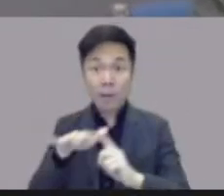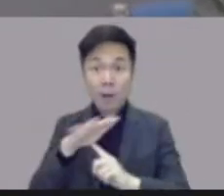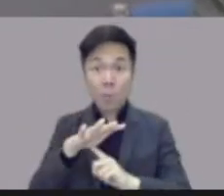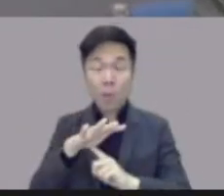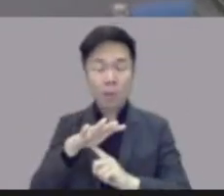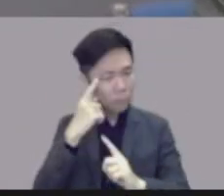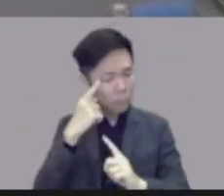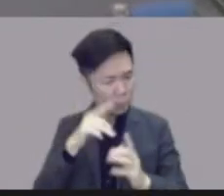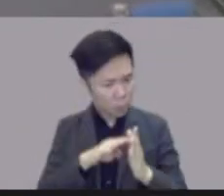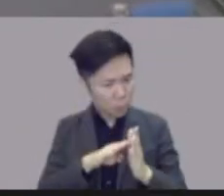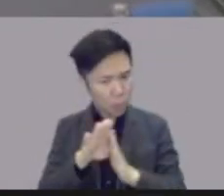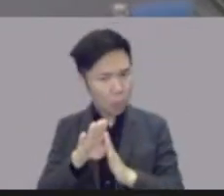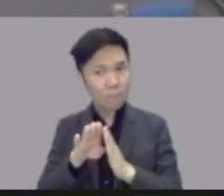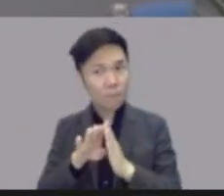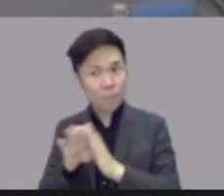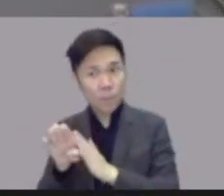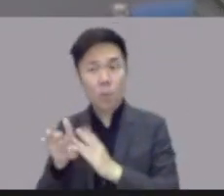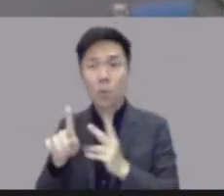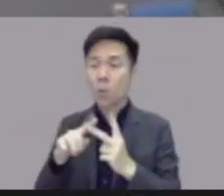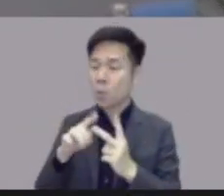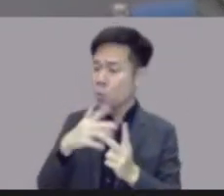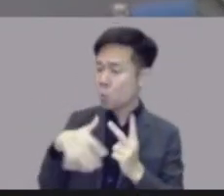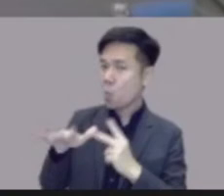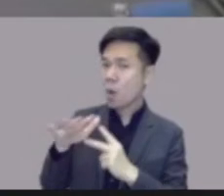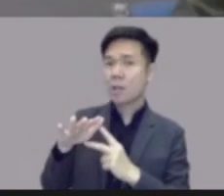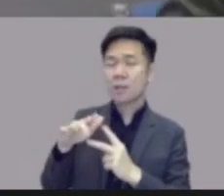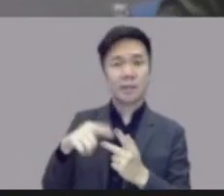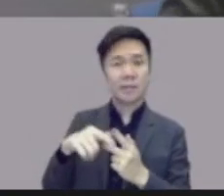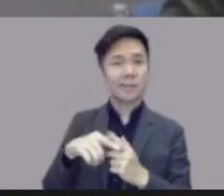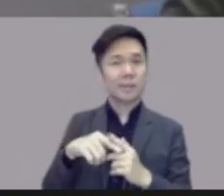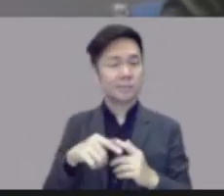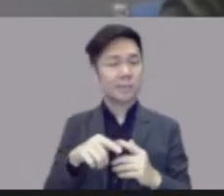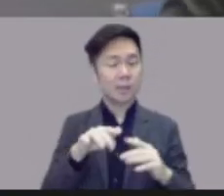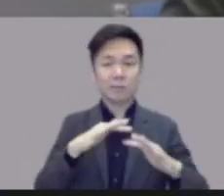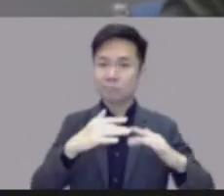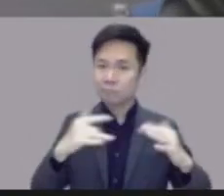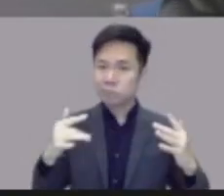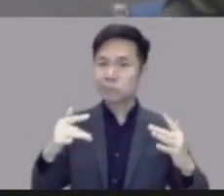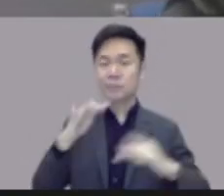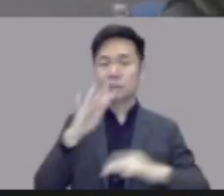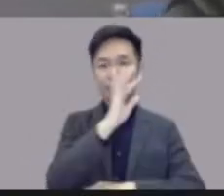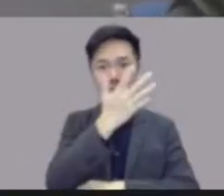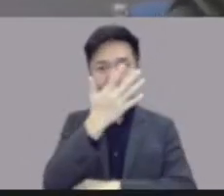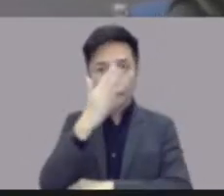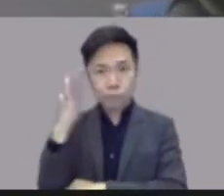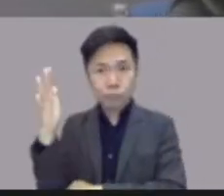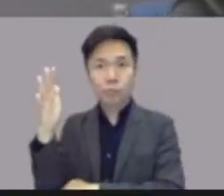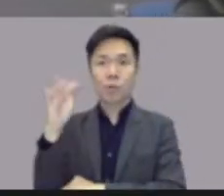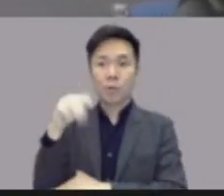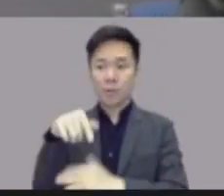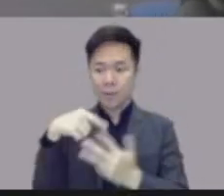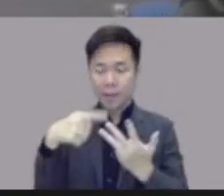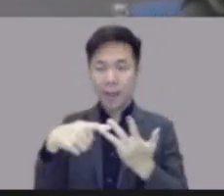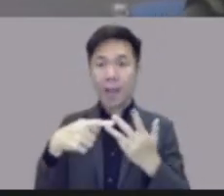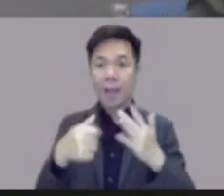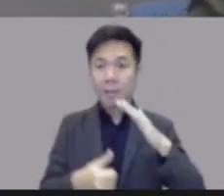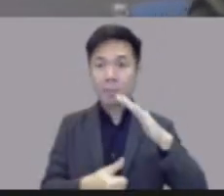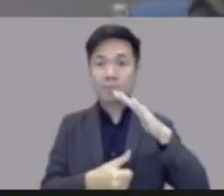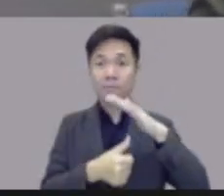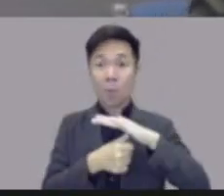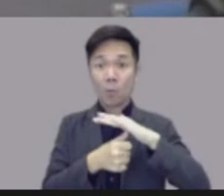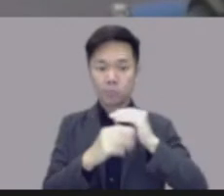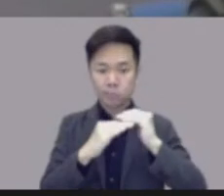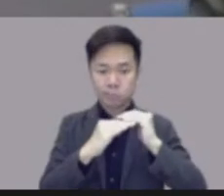growth Environmental Quality and ecosystem services and human security and sustainable Urban Development having said that